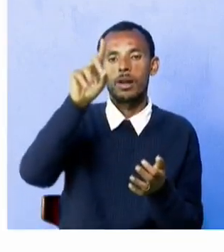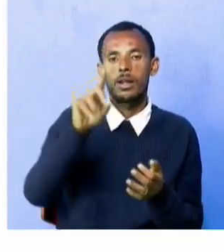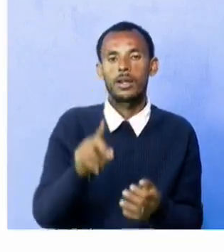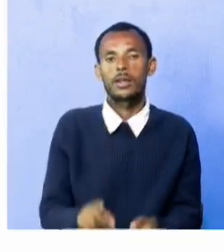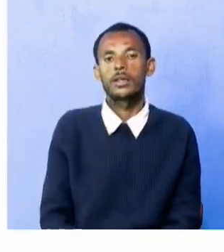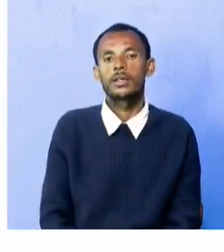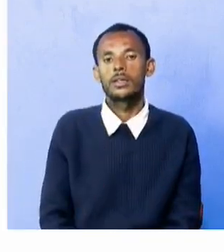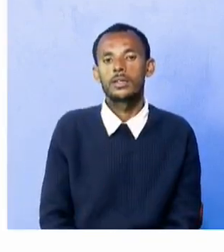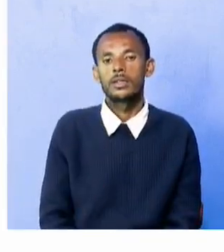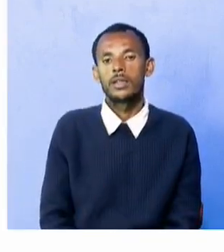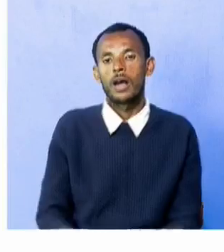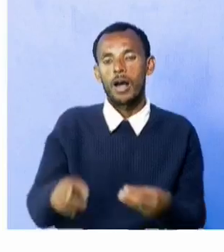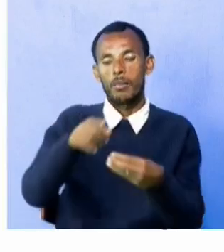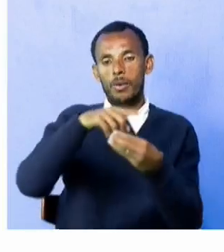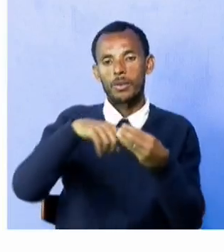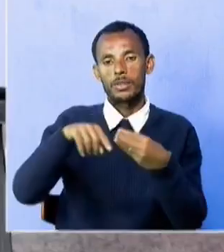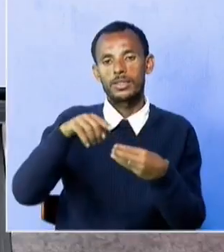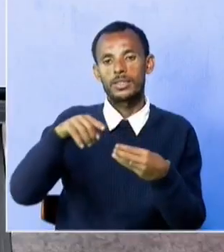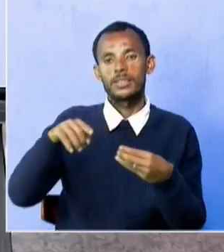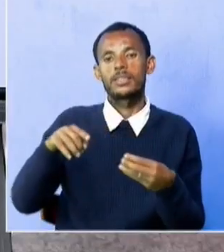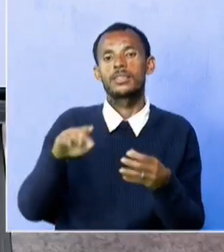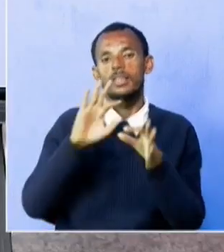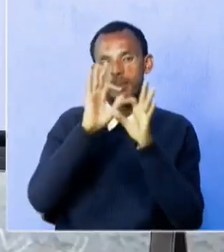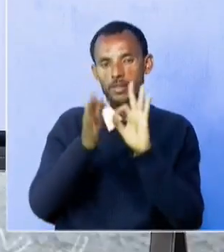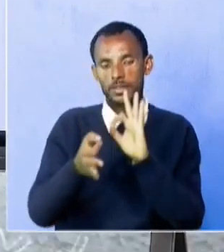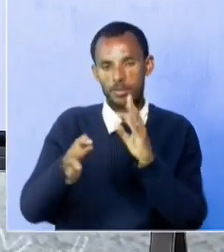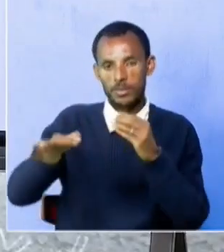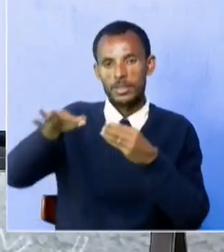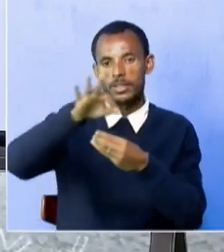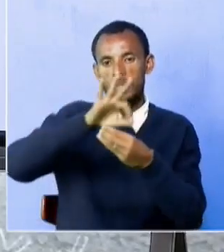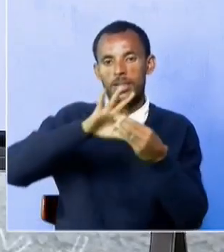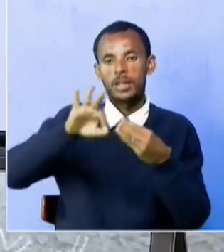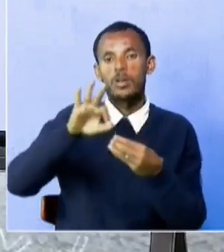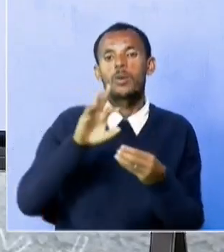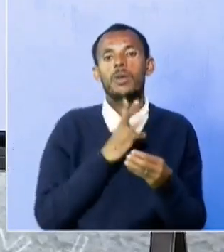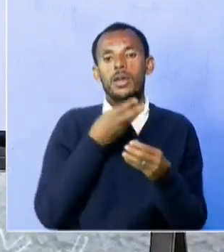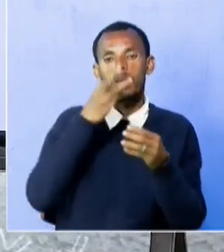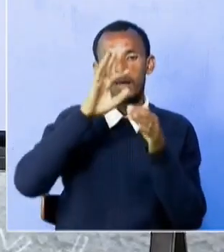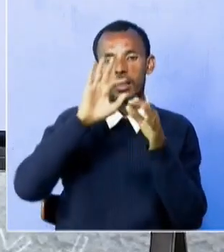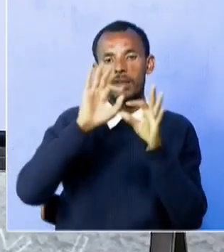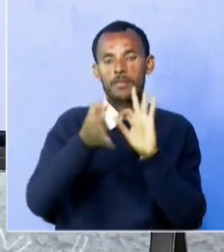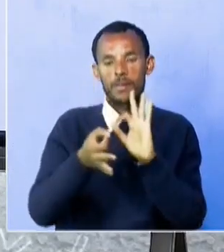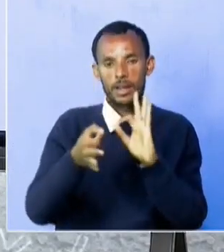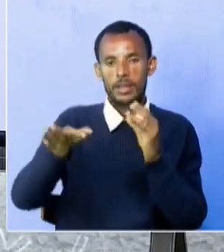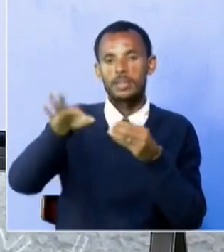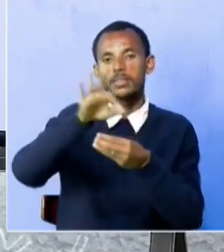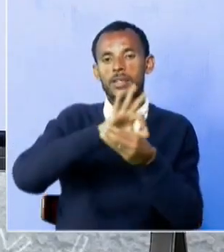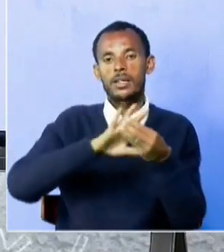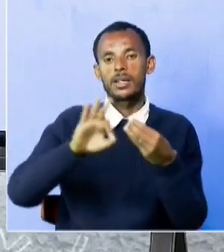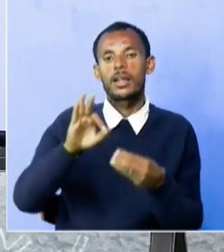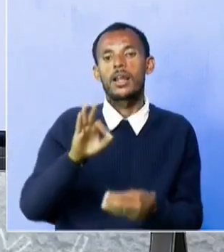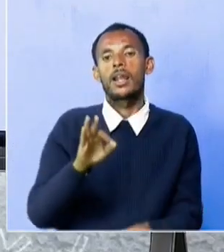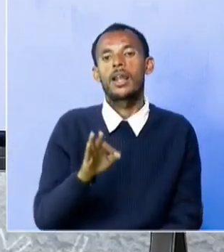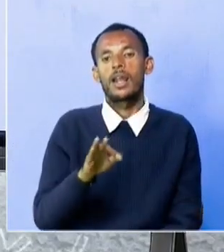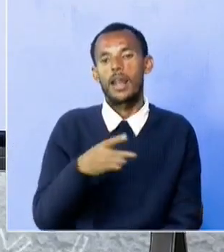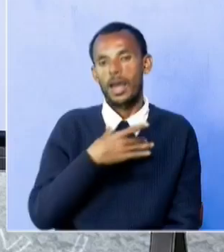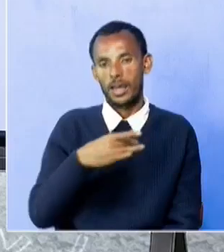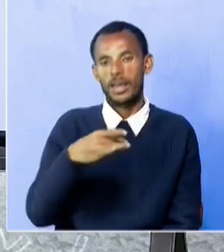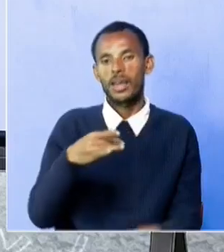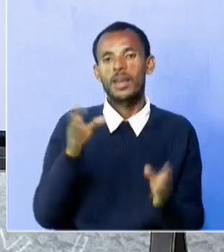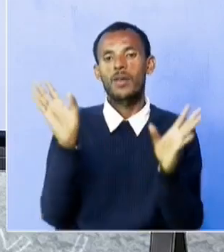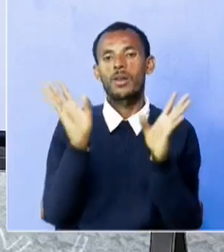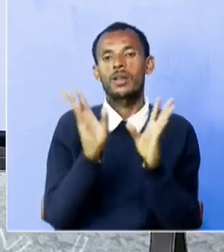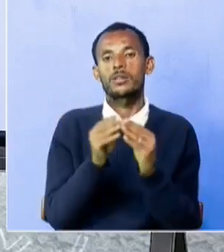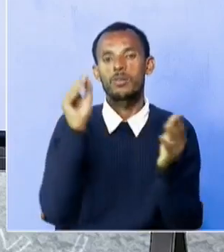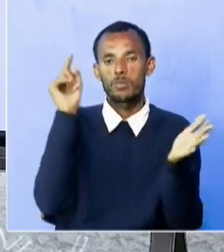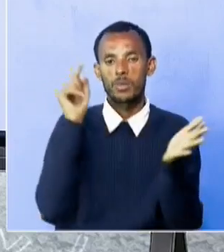6.1 is about the definition of a circle. We define a circle like a collection of